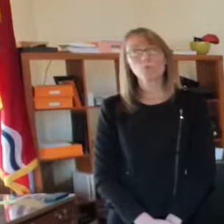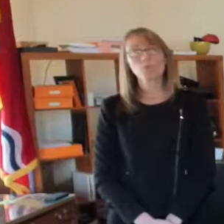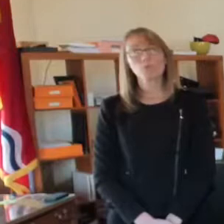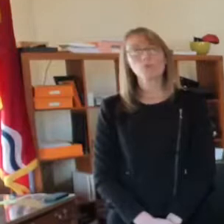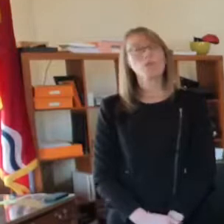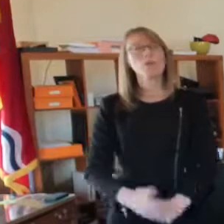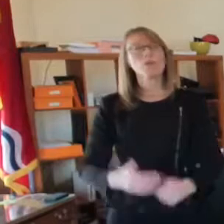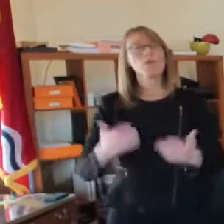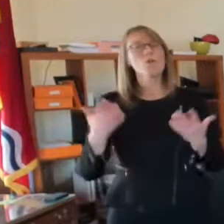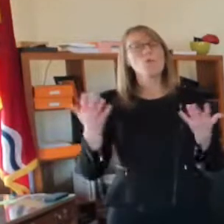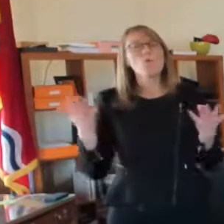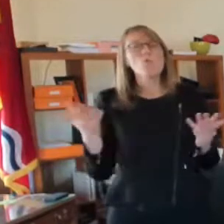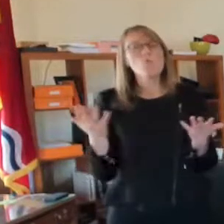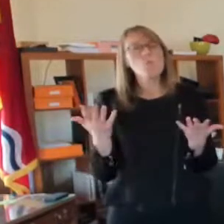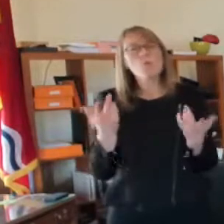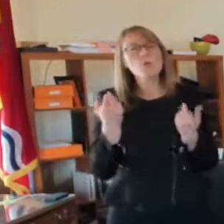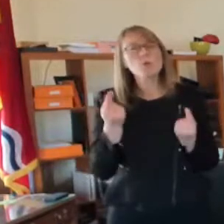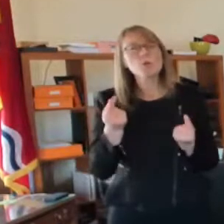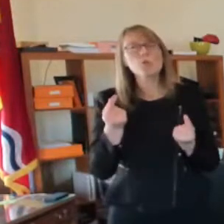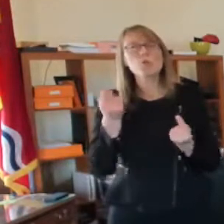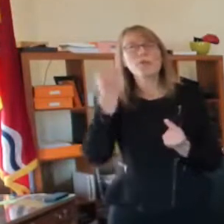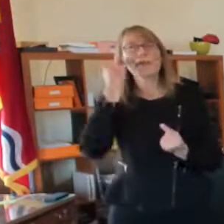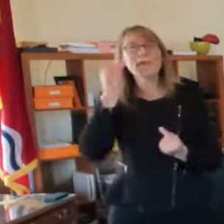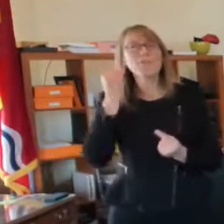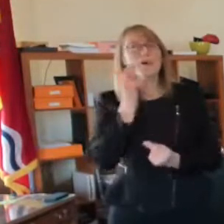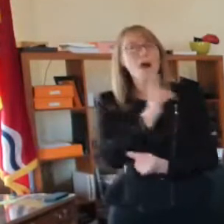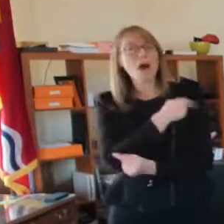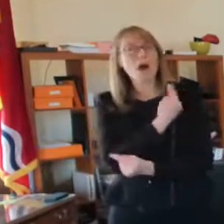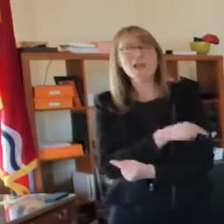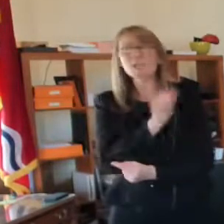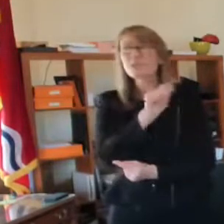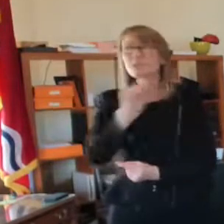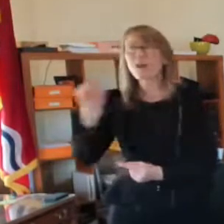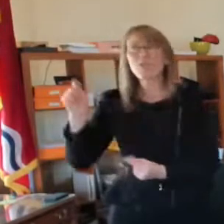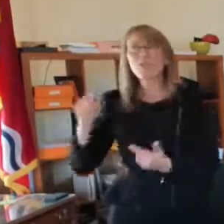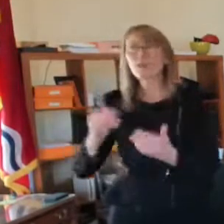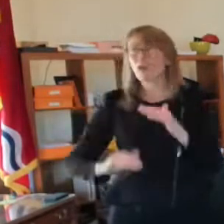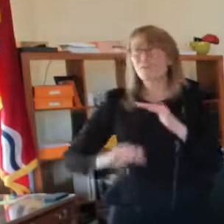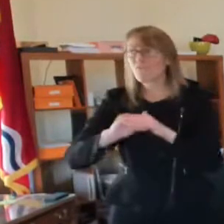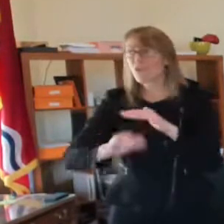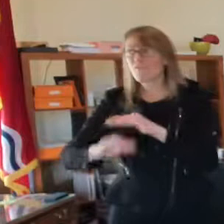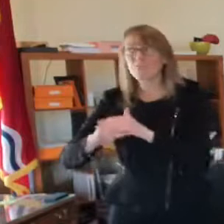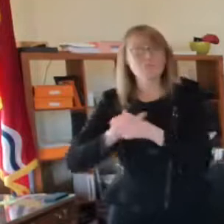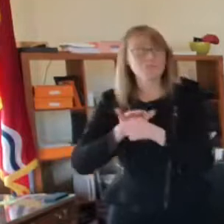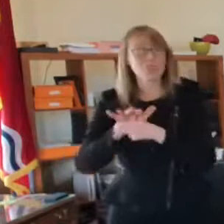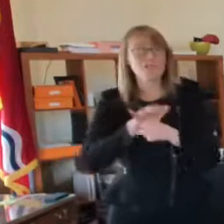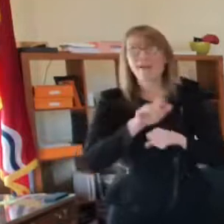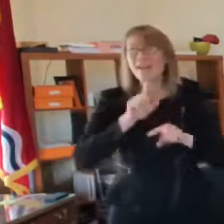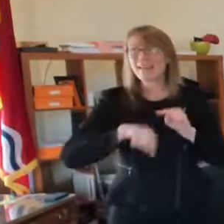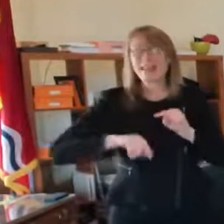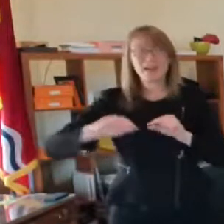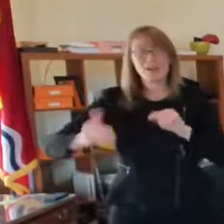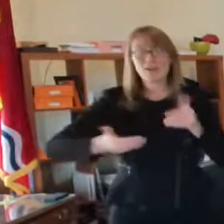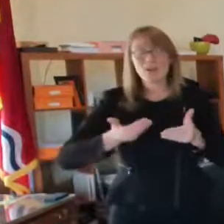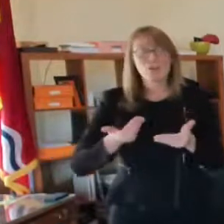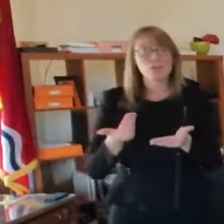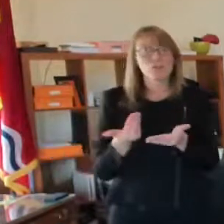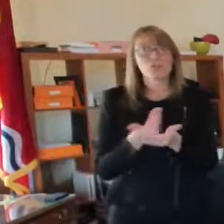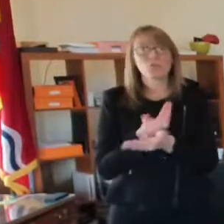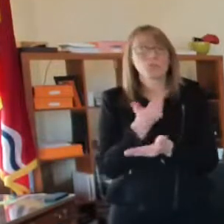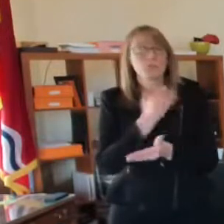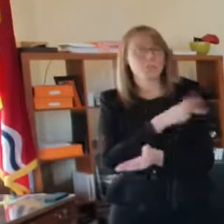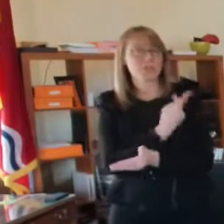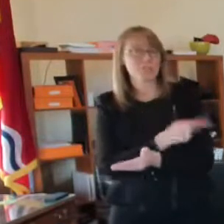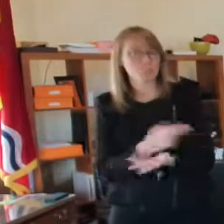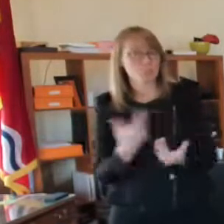take additional people. Well, the hospitals have talked about that a lot. Dr. Garza, who heads up the